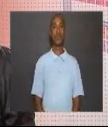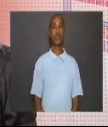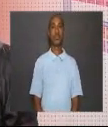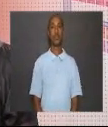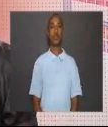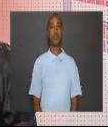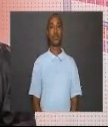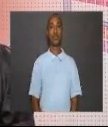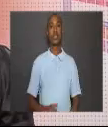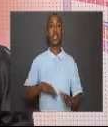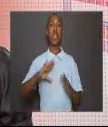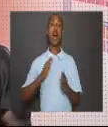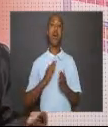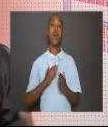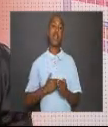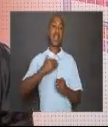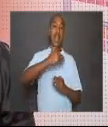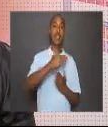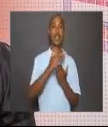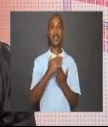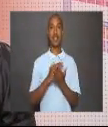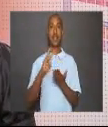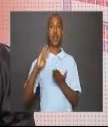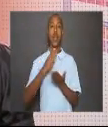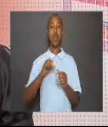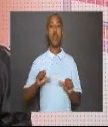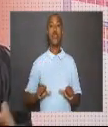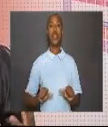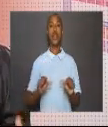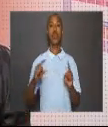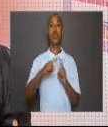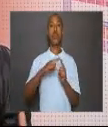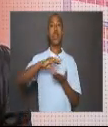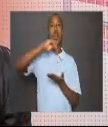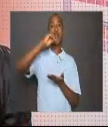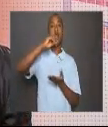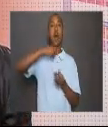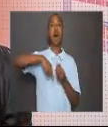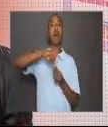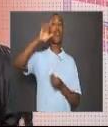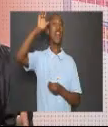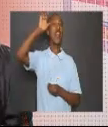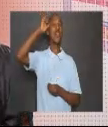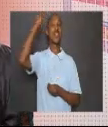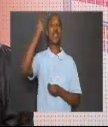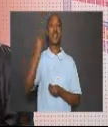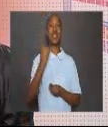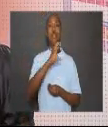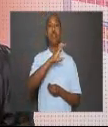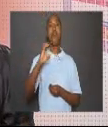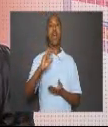In our next lesson, we will continue learning about the Lewis structure of